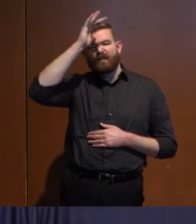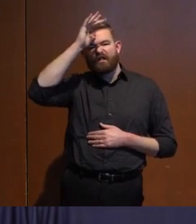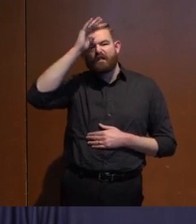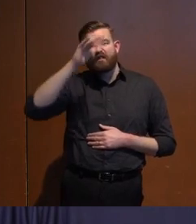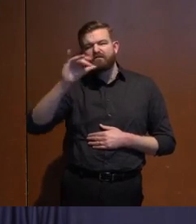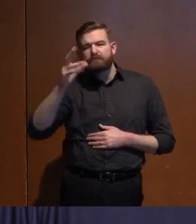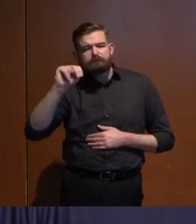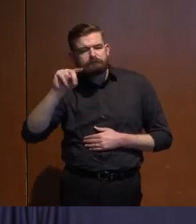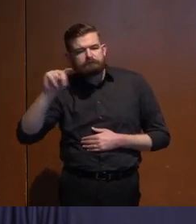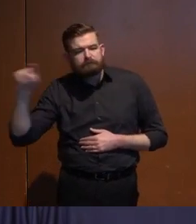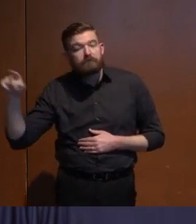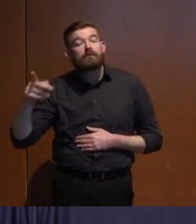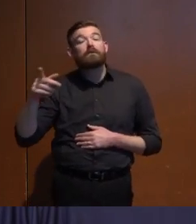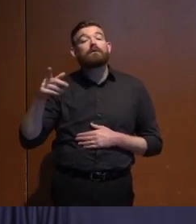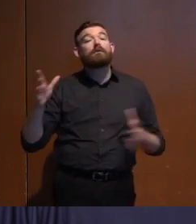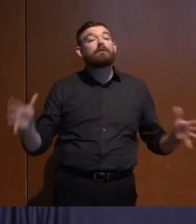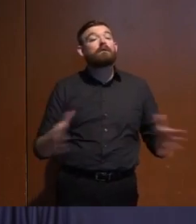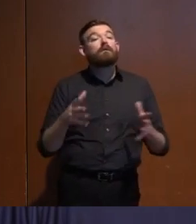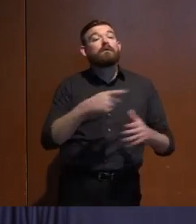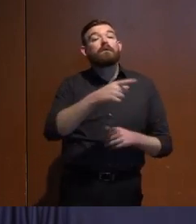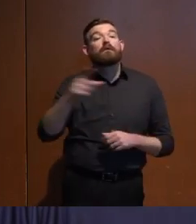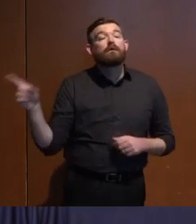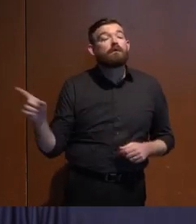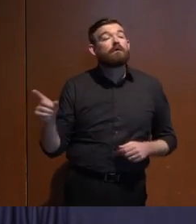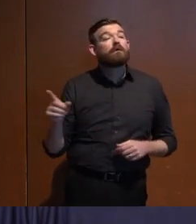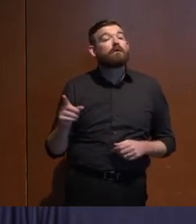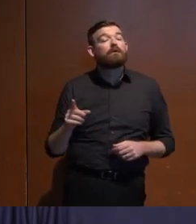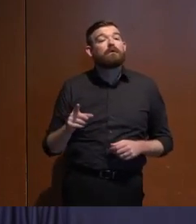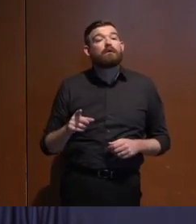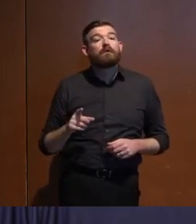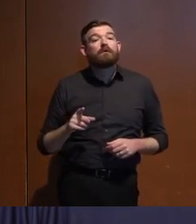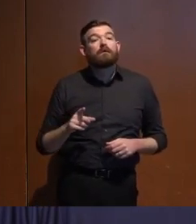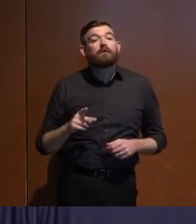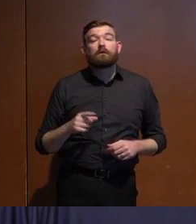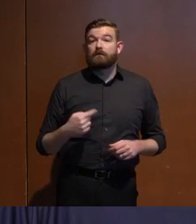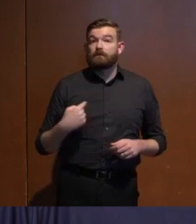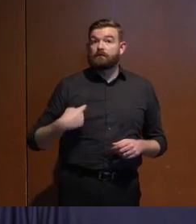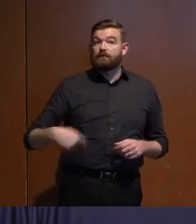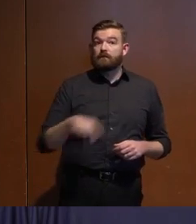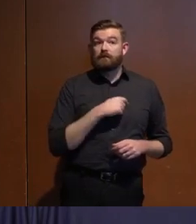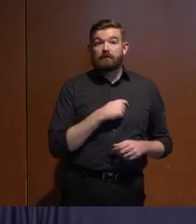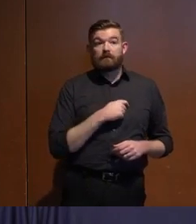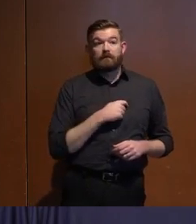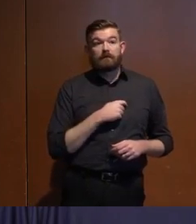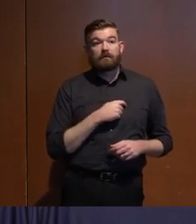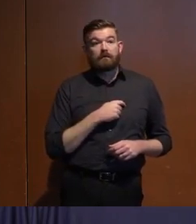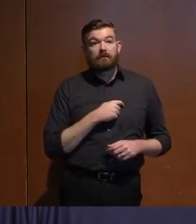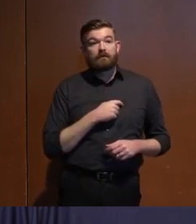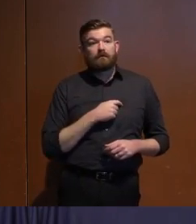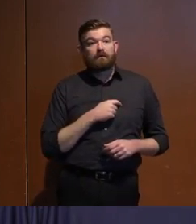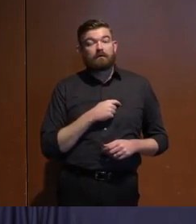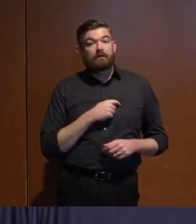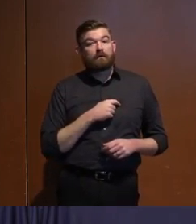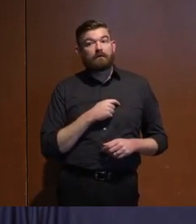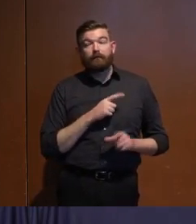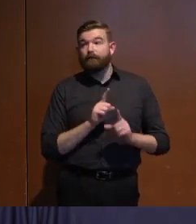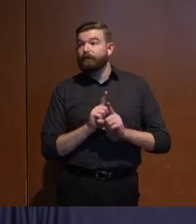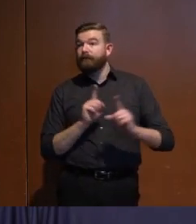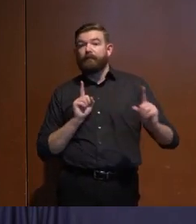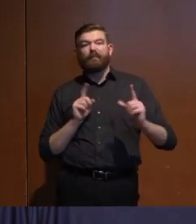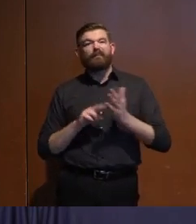to think of what we're all doing as social distancing, but rather as social solidarity. And I think that's an